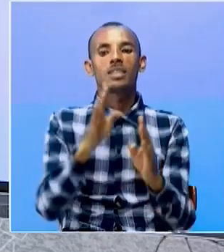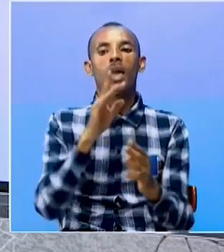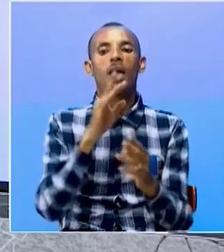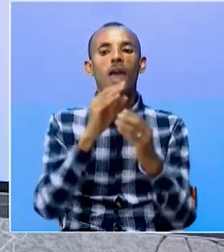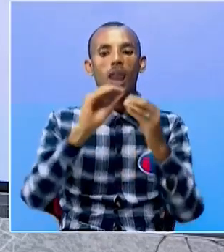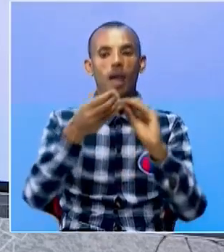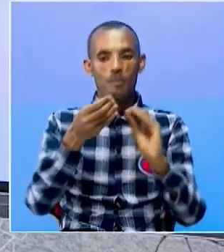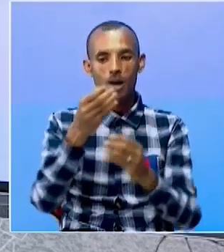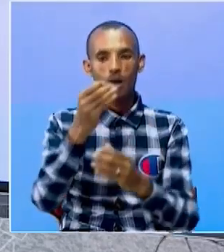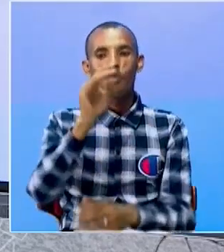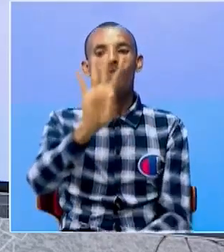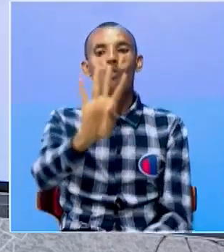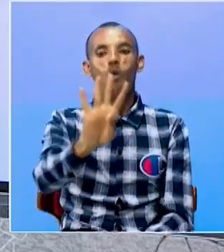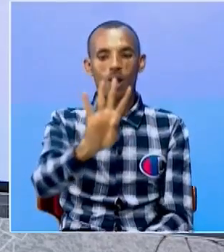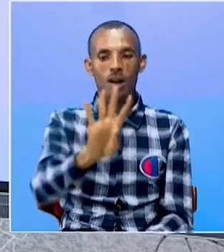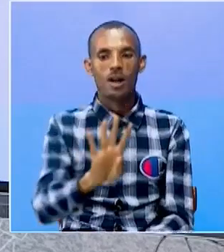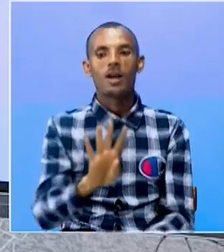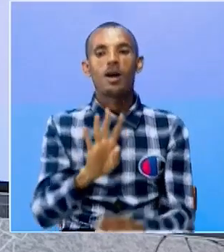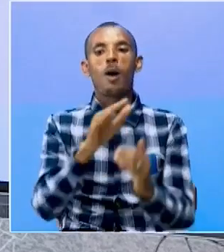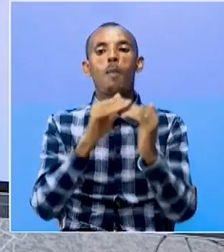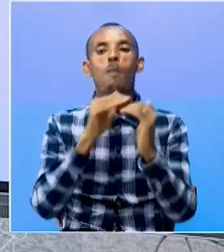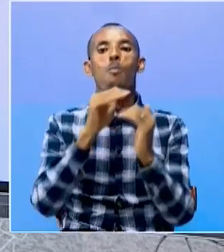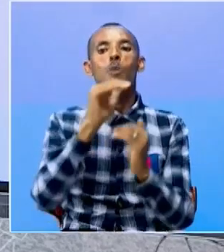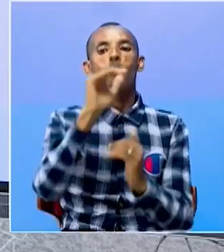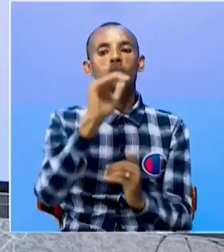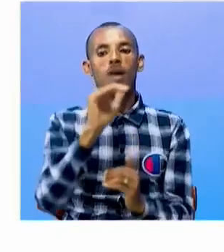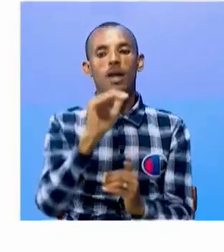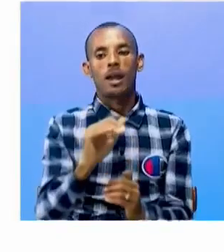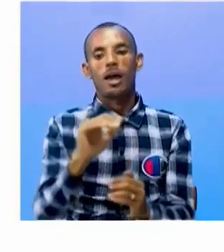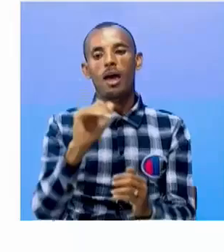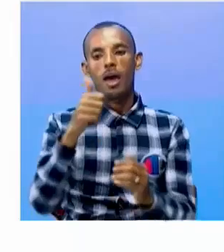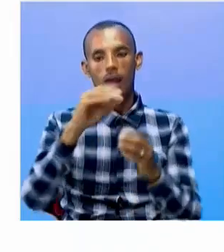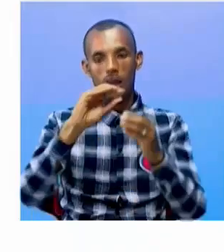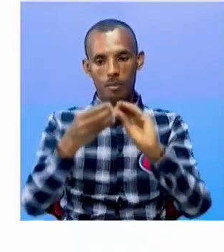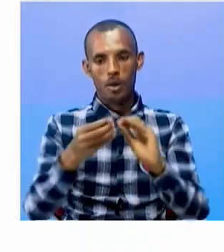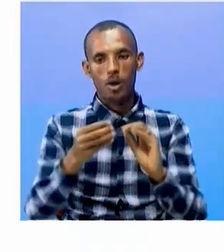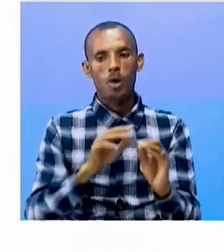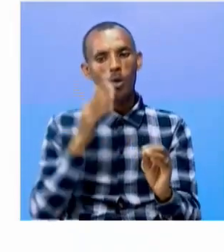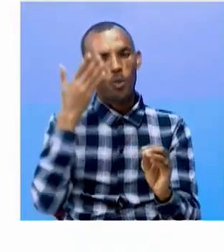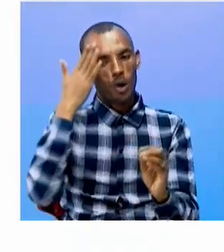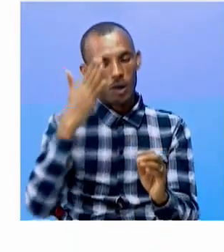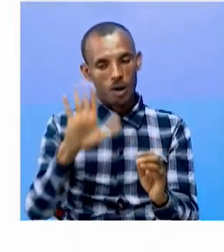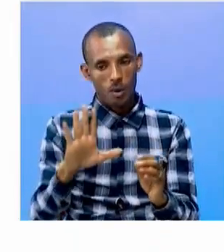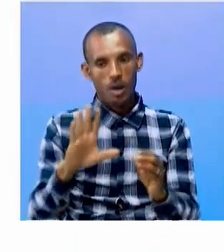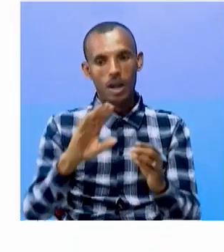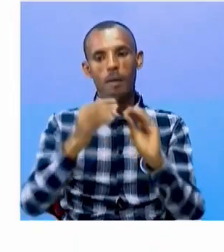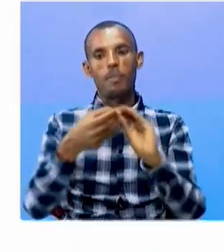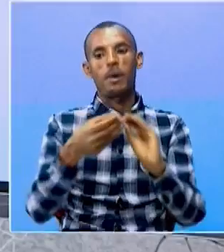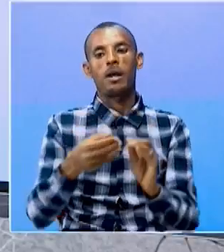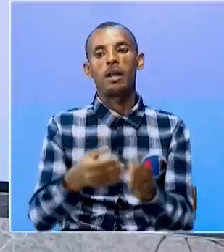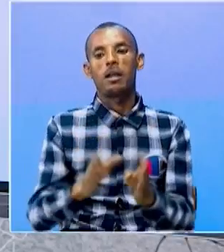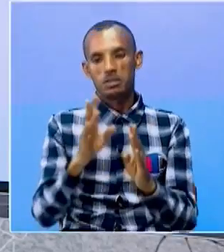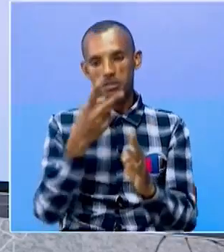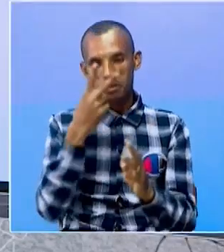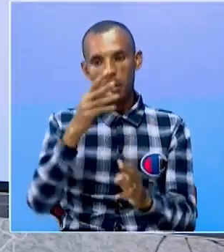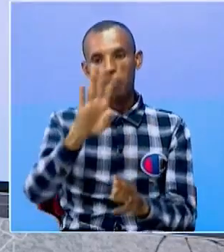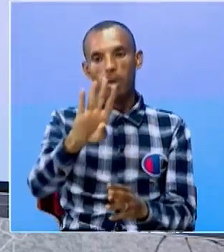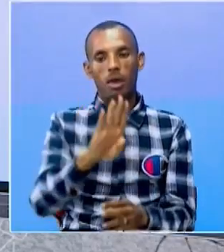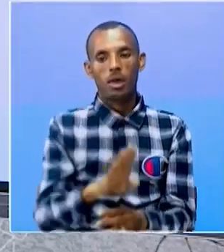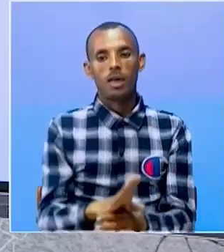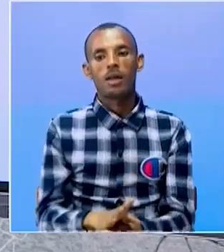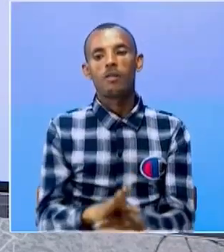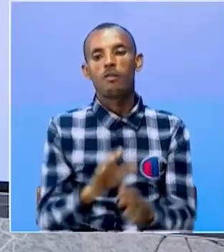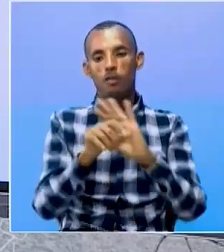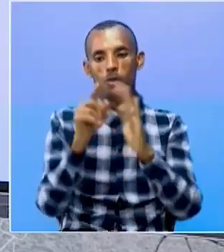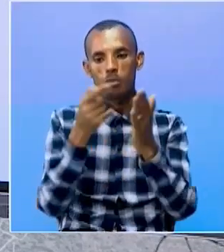4 more than a number. We don't know the number. Let's assume the number B. Let's assume B. From